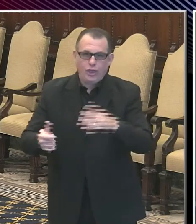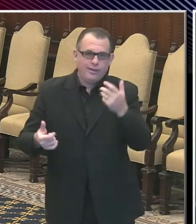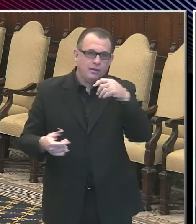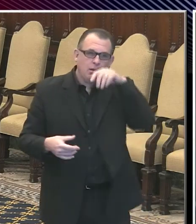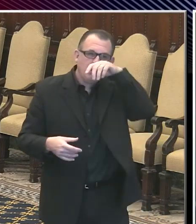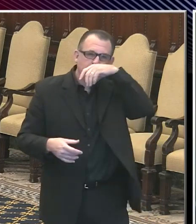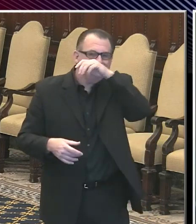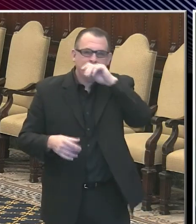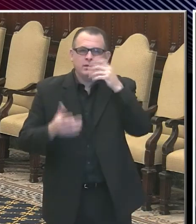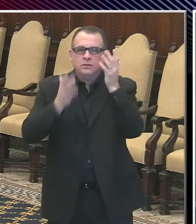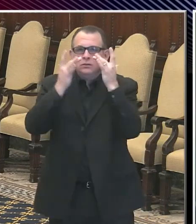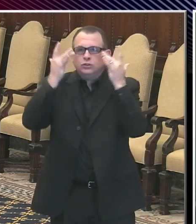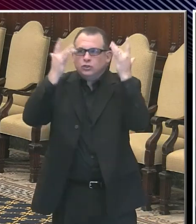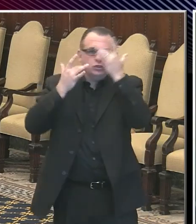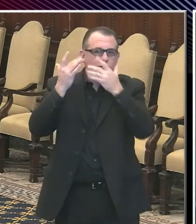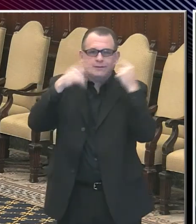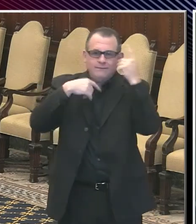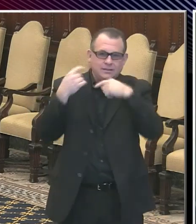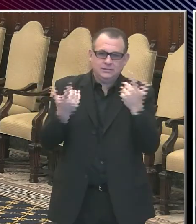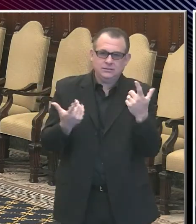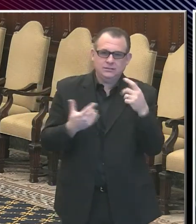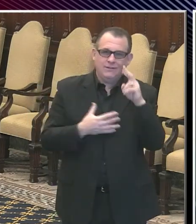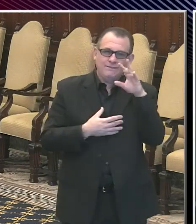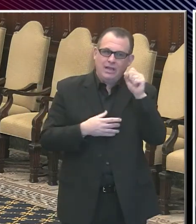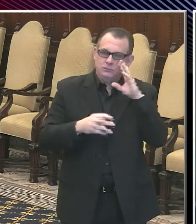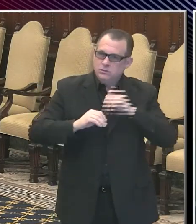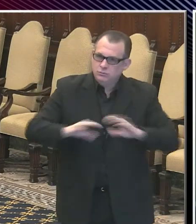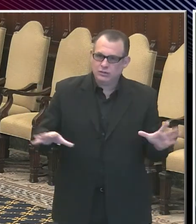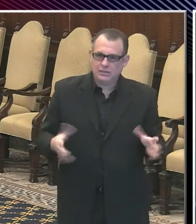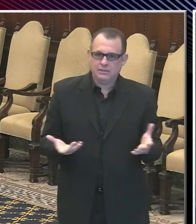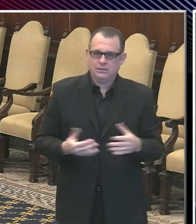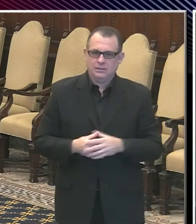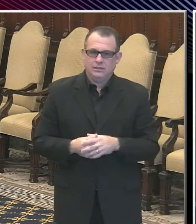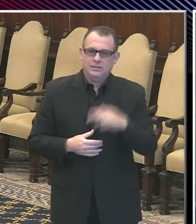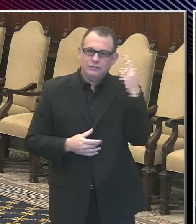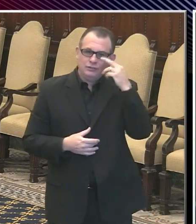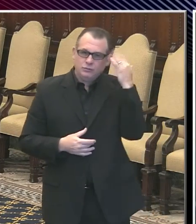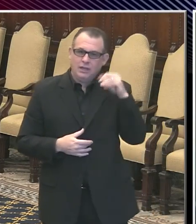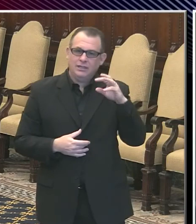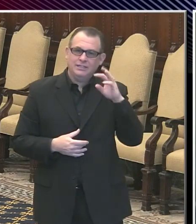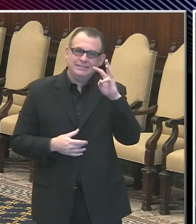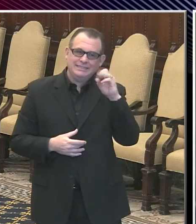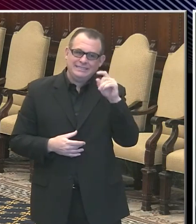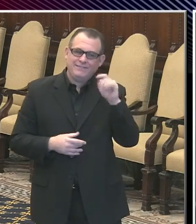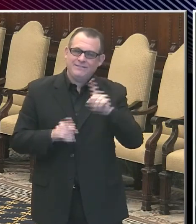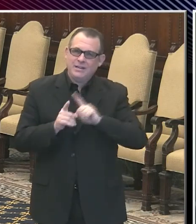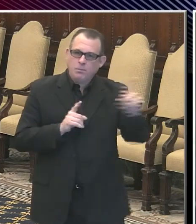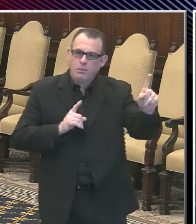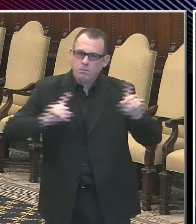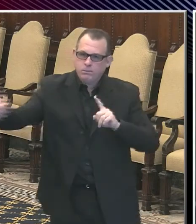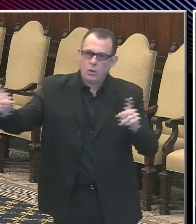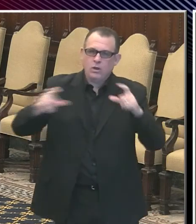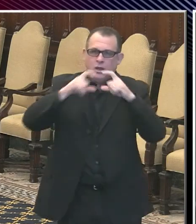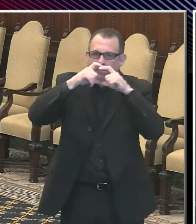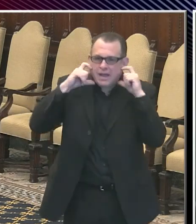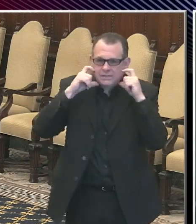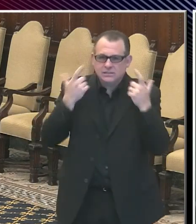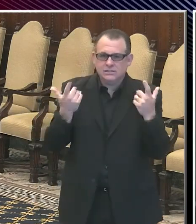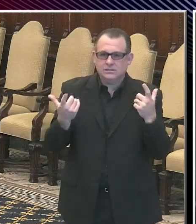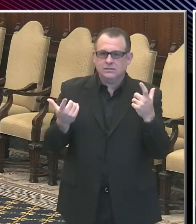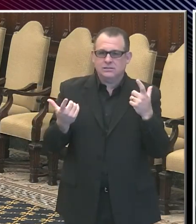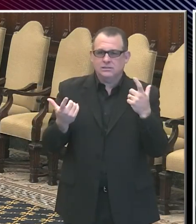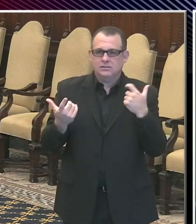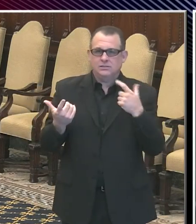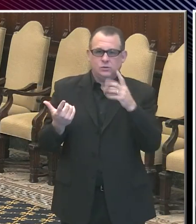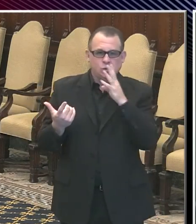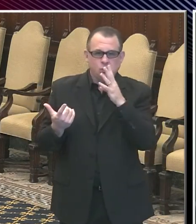comes along for the ride. So that's why staying 6 feet apart helps protect people. That's why masks protect people, so that when you talk or breathe, you're not putting out